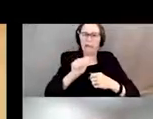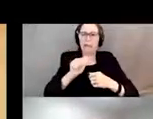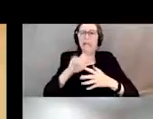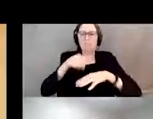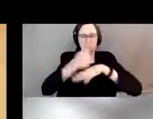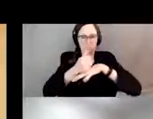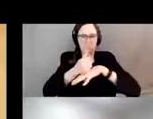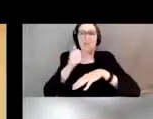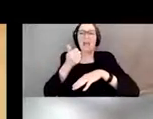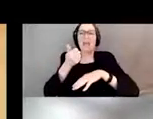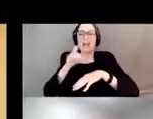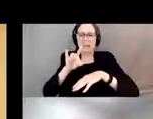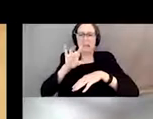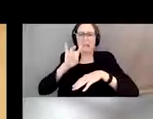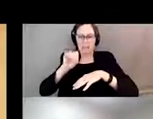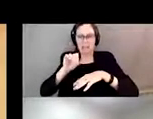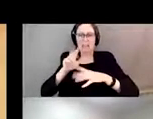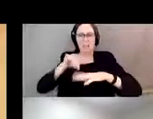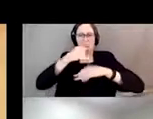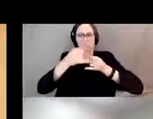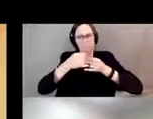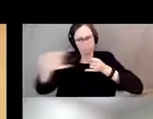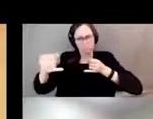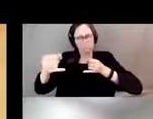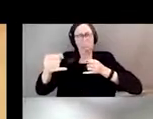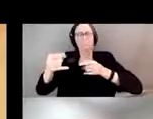1880, and it stays until about